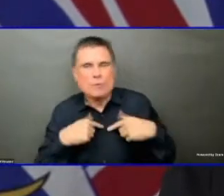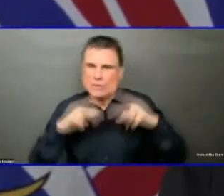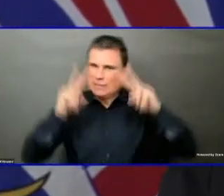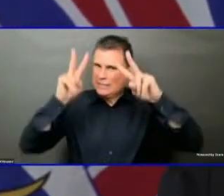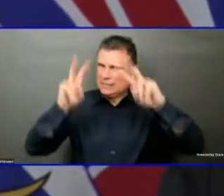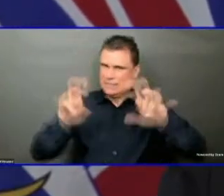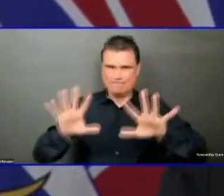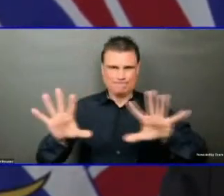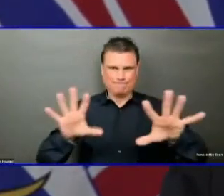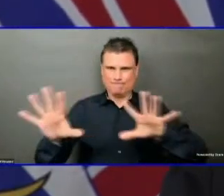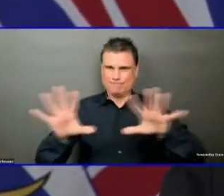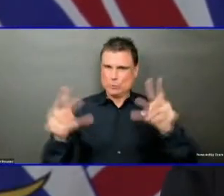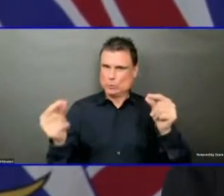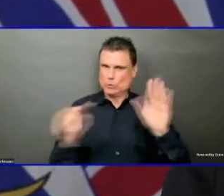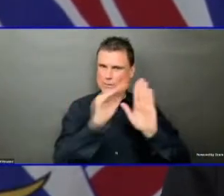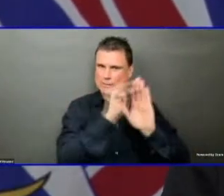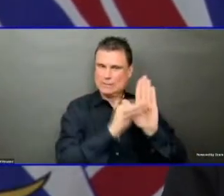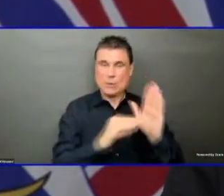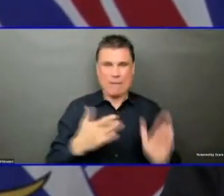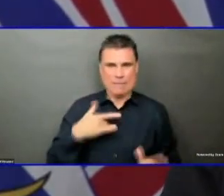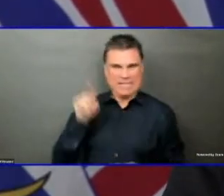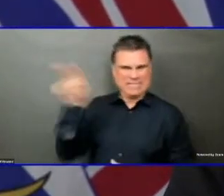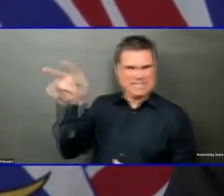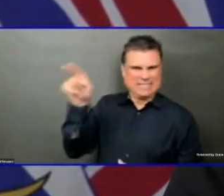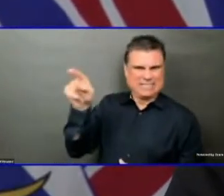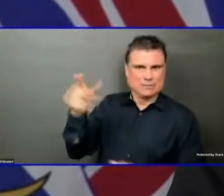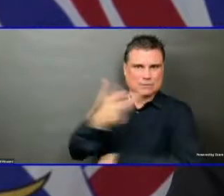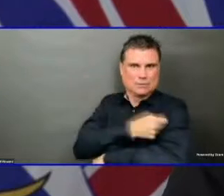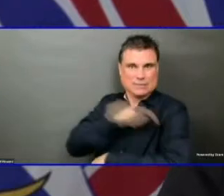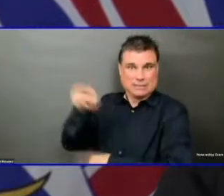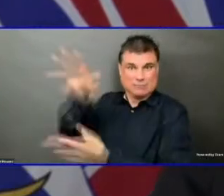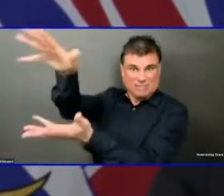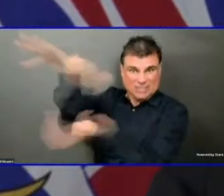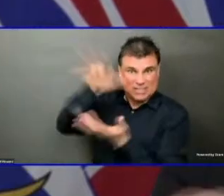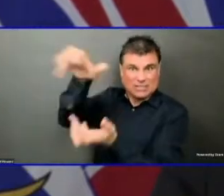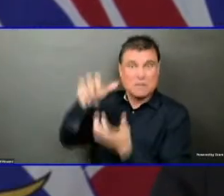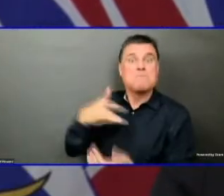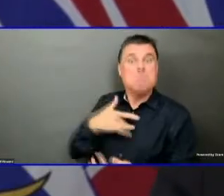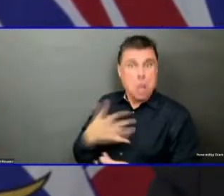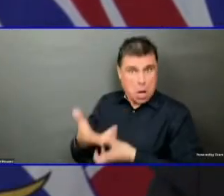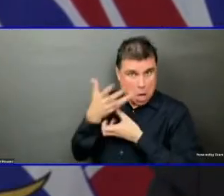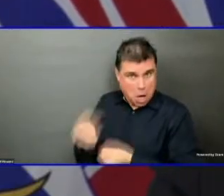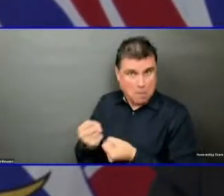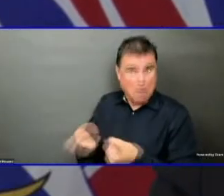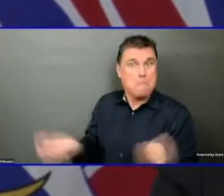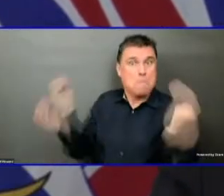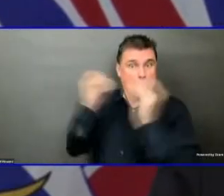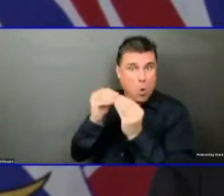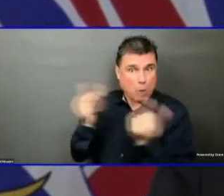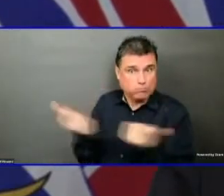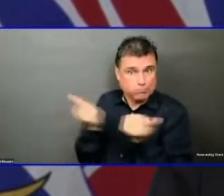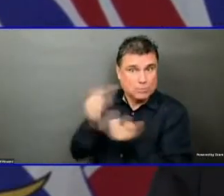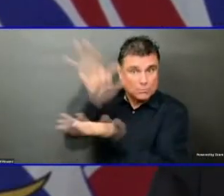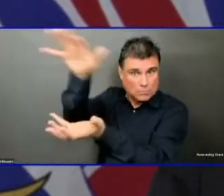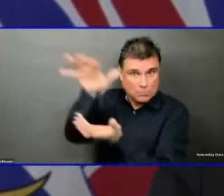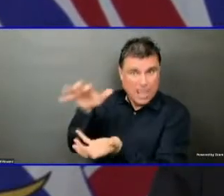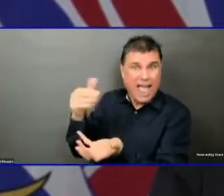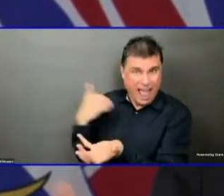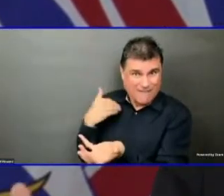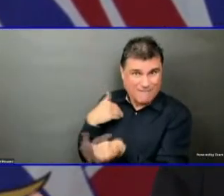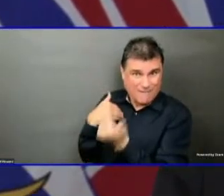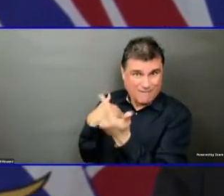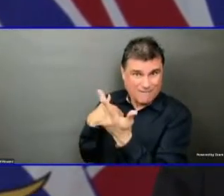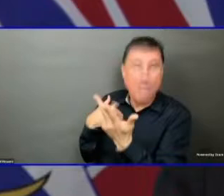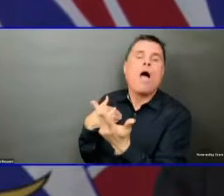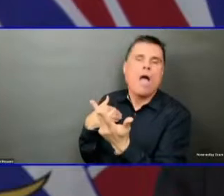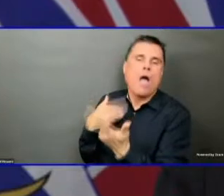that the vaccines that we expect will be coming in time so that we can get our program up and running. I also, in